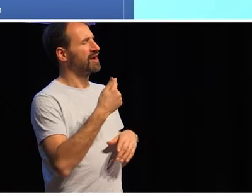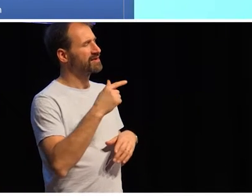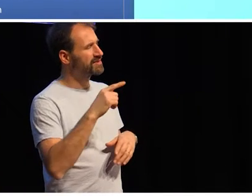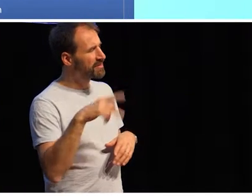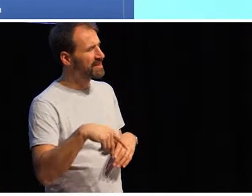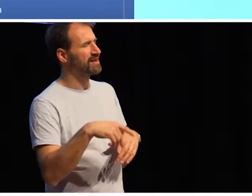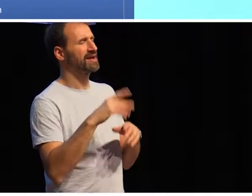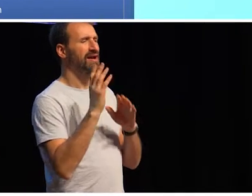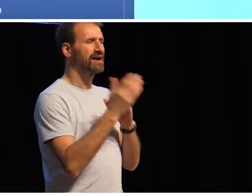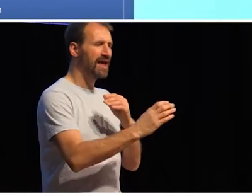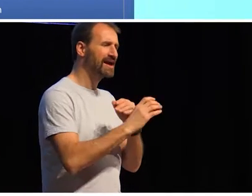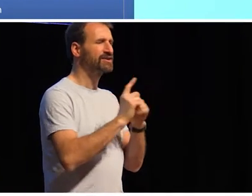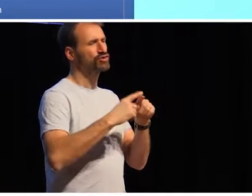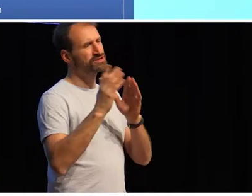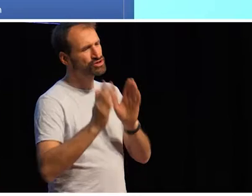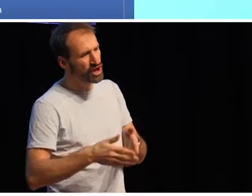client and server,